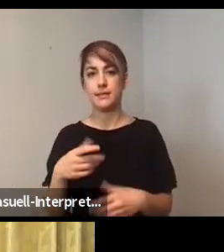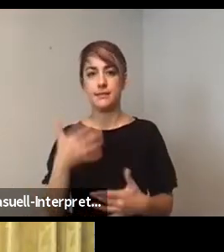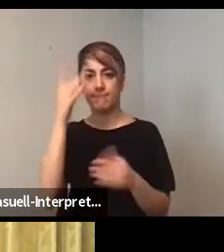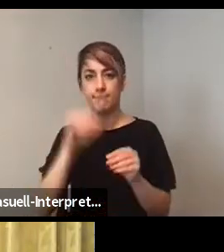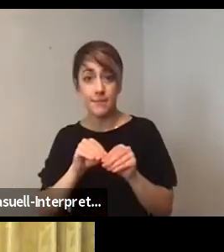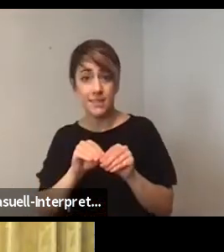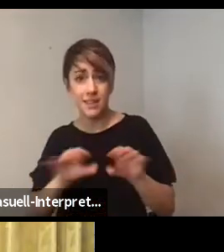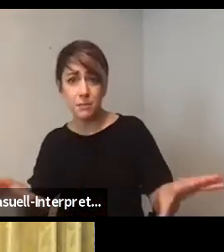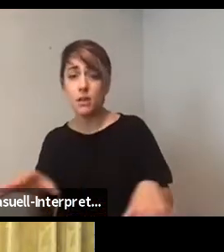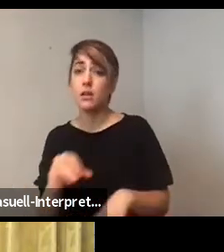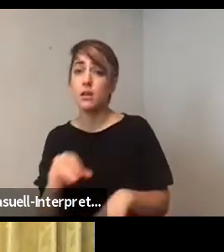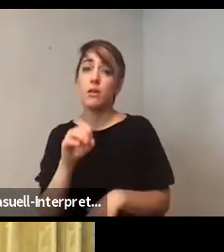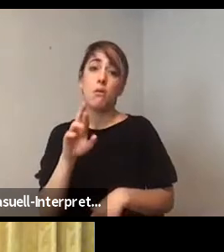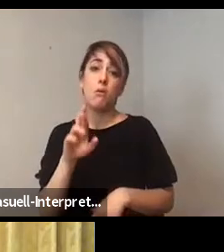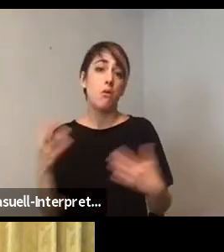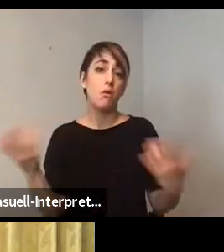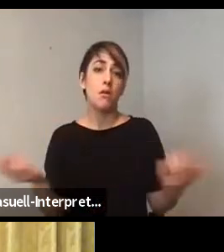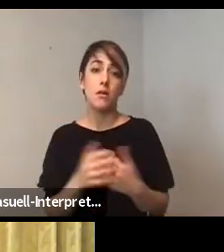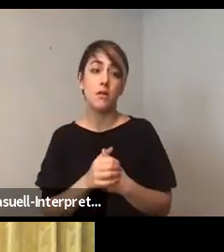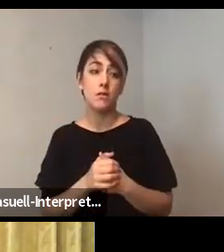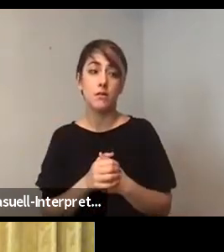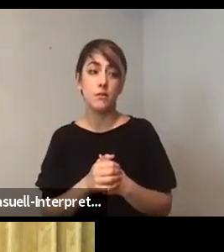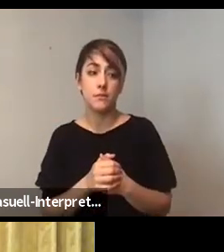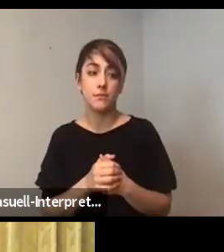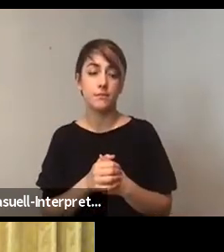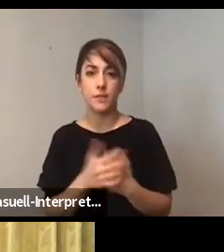or not even not virtual, it will be okay?